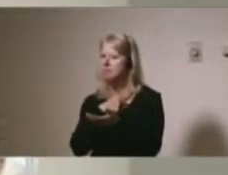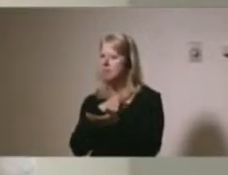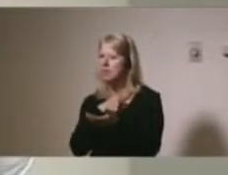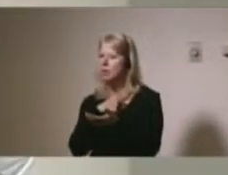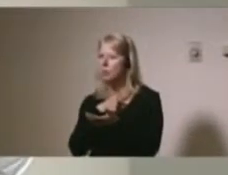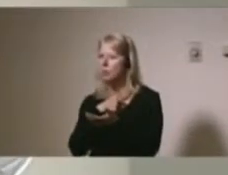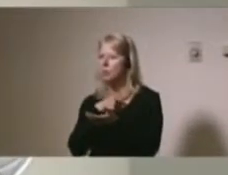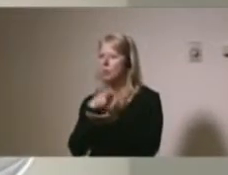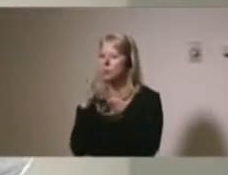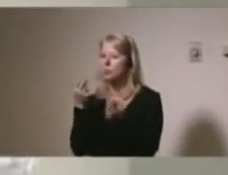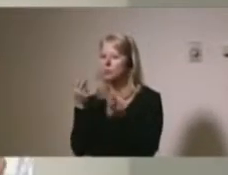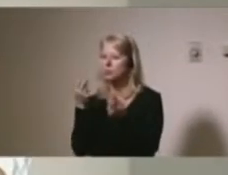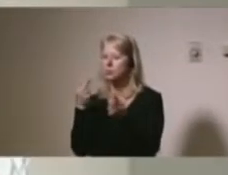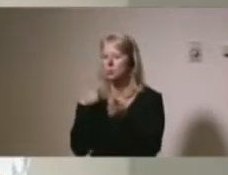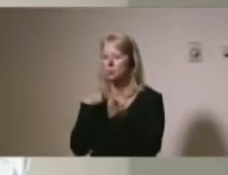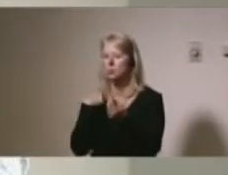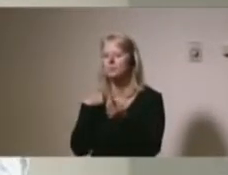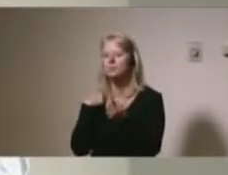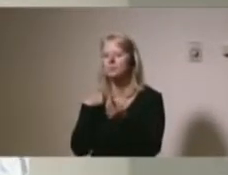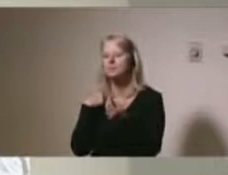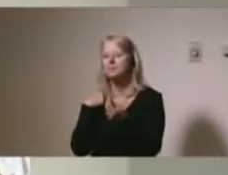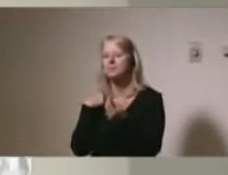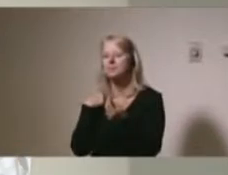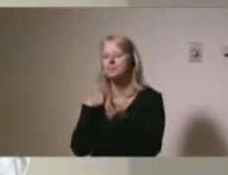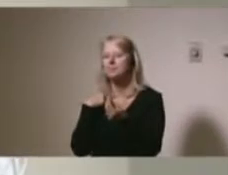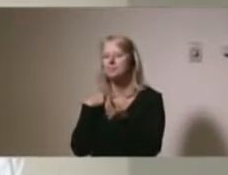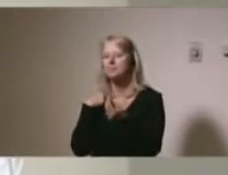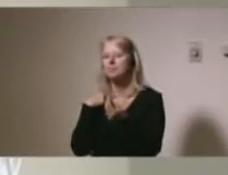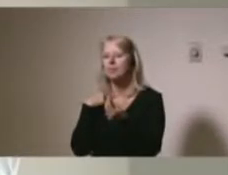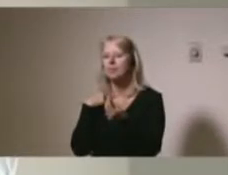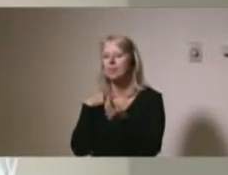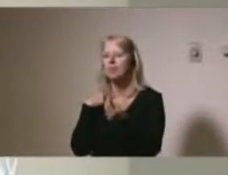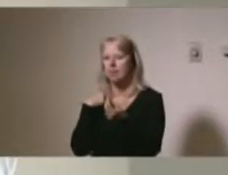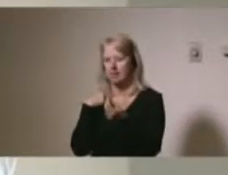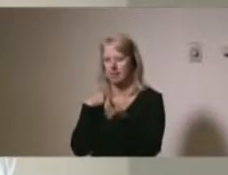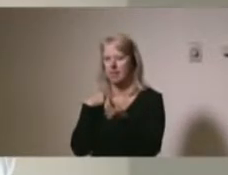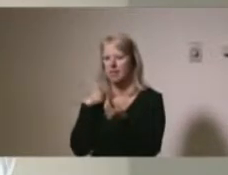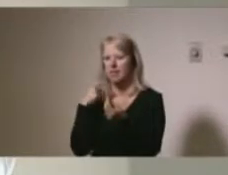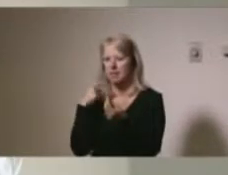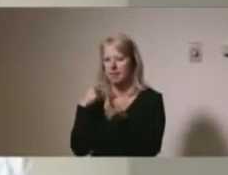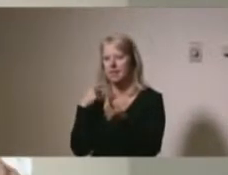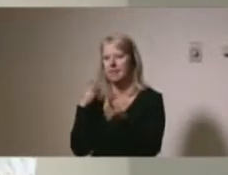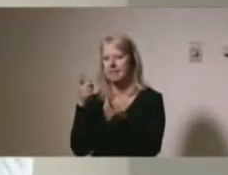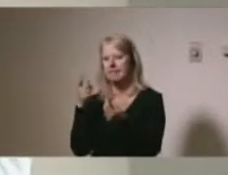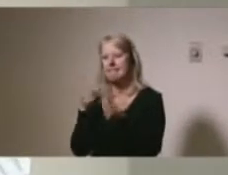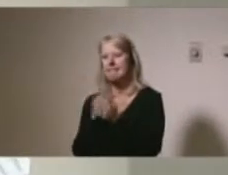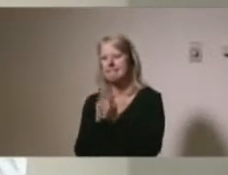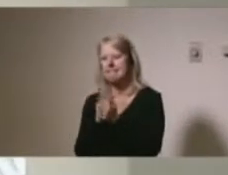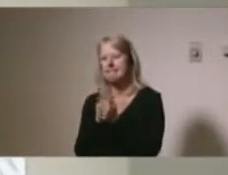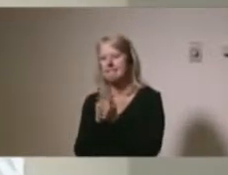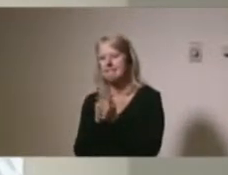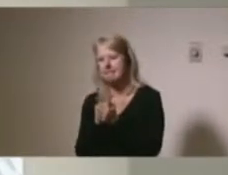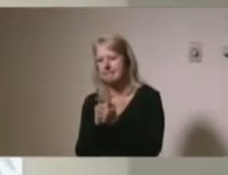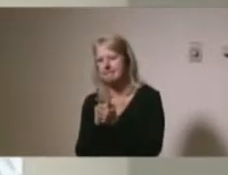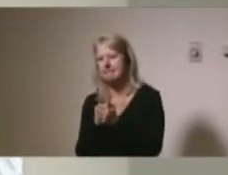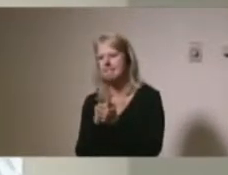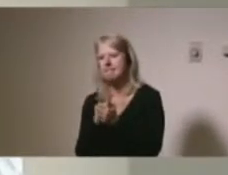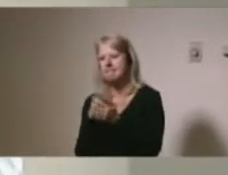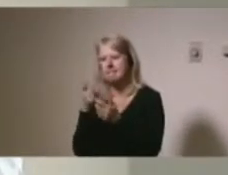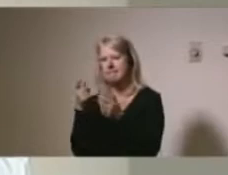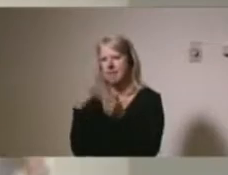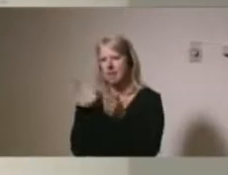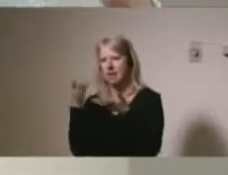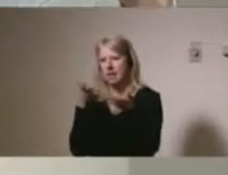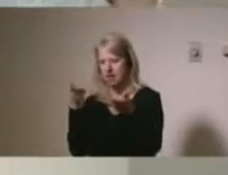take the First Nations and the bank, and we'd